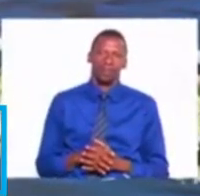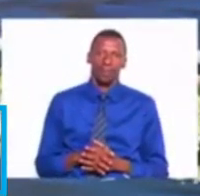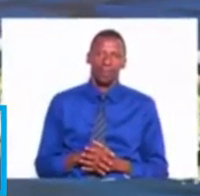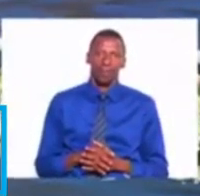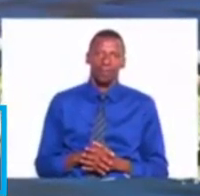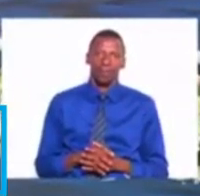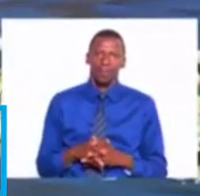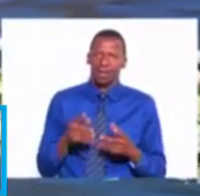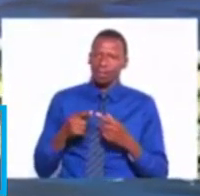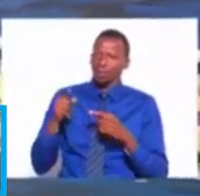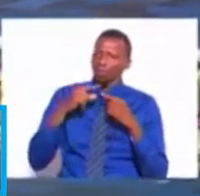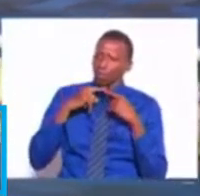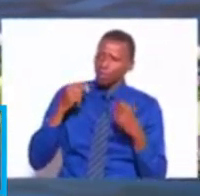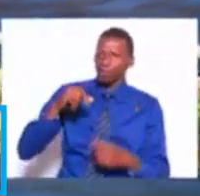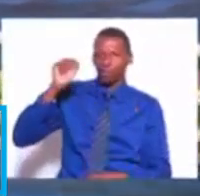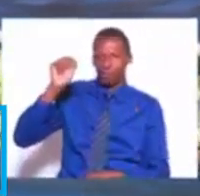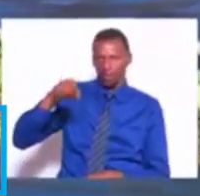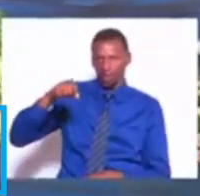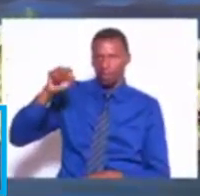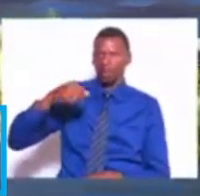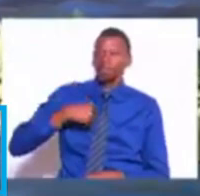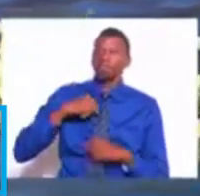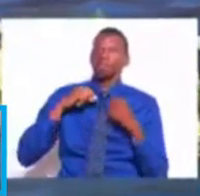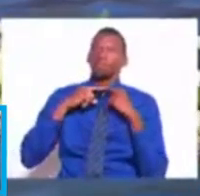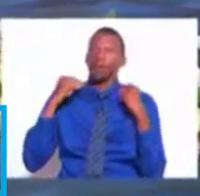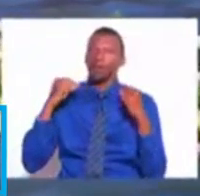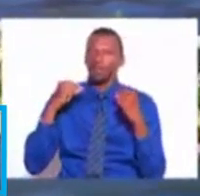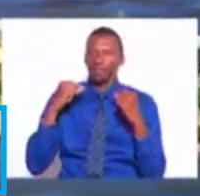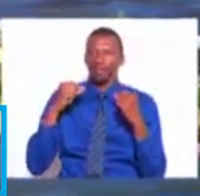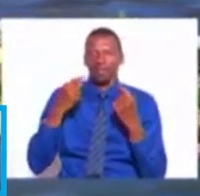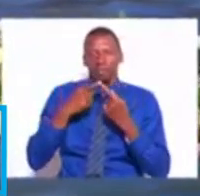But pastor, you are a pastor. Yes, I'm a pastor, but I'm not a lawyer.